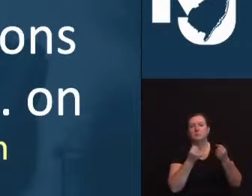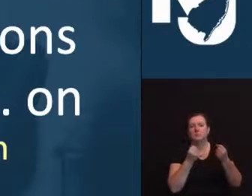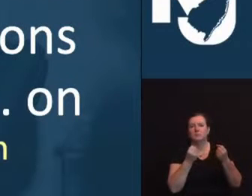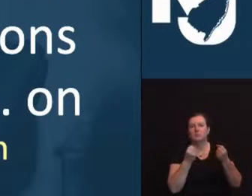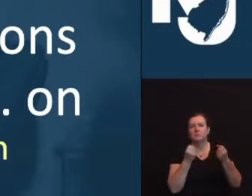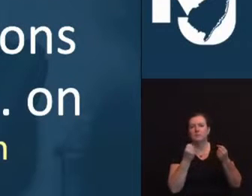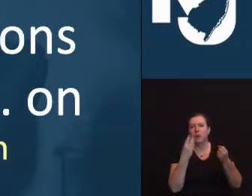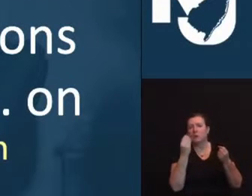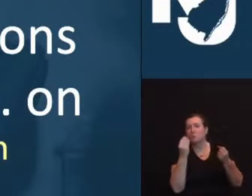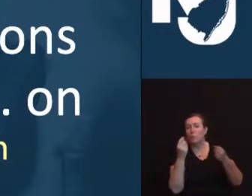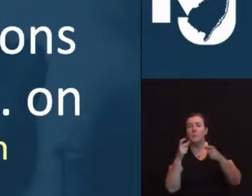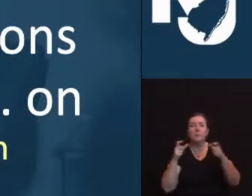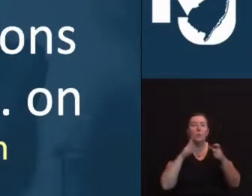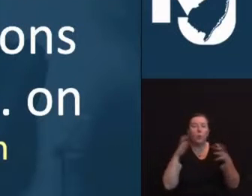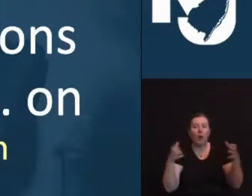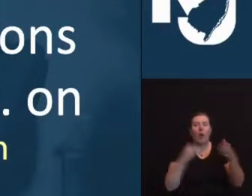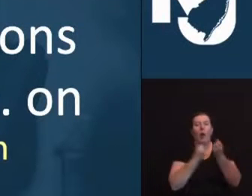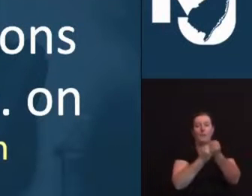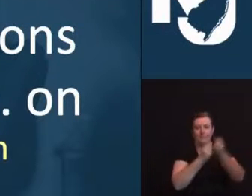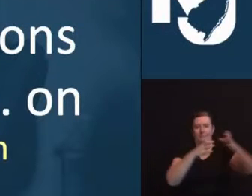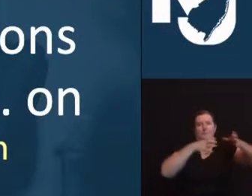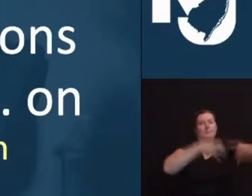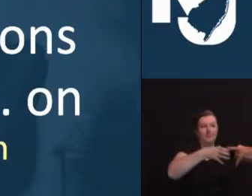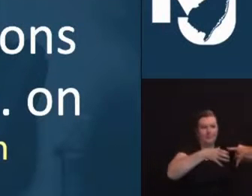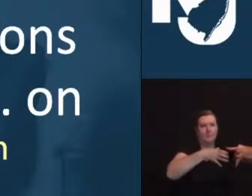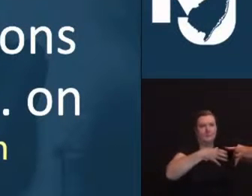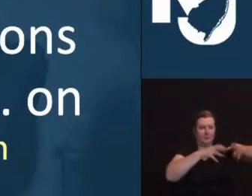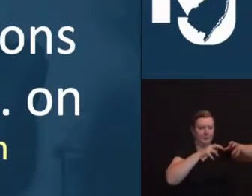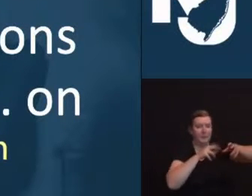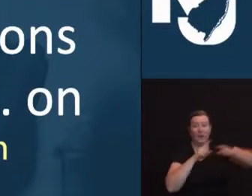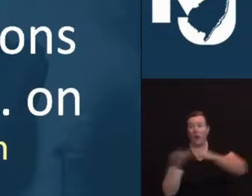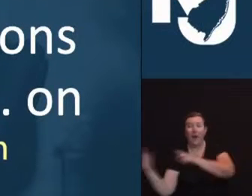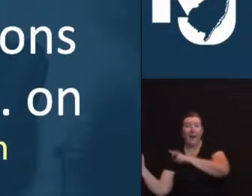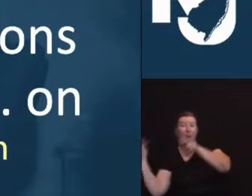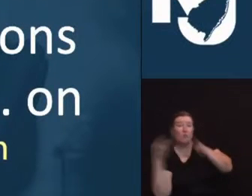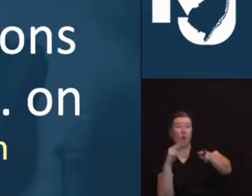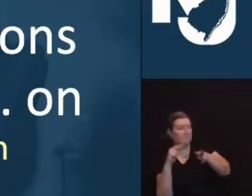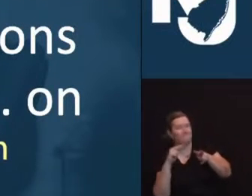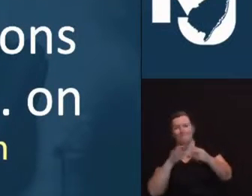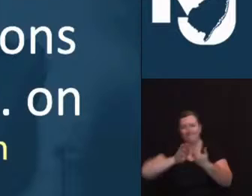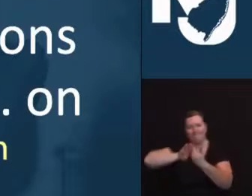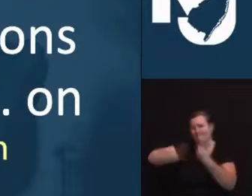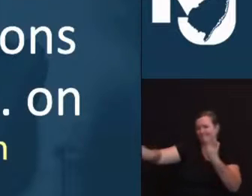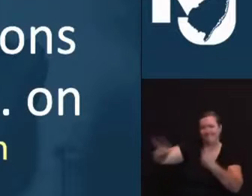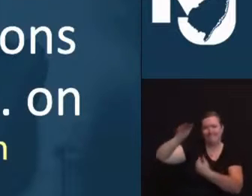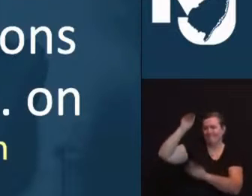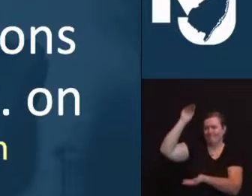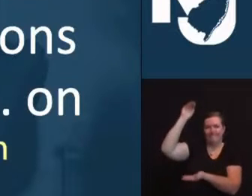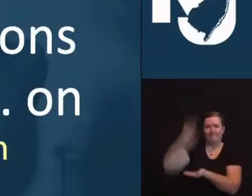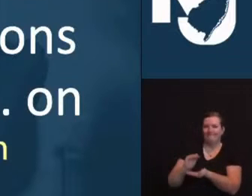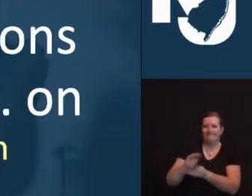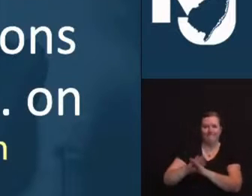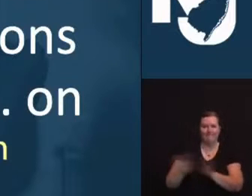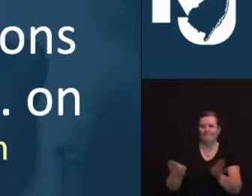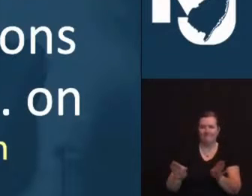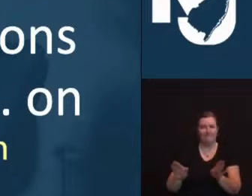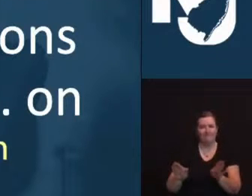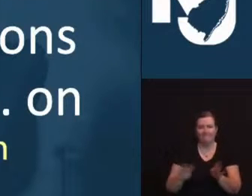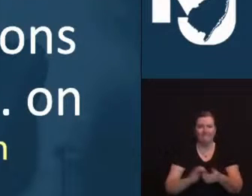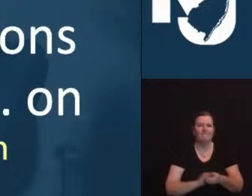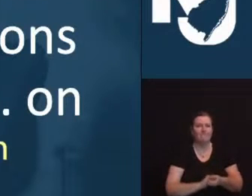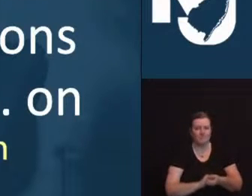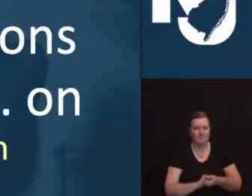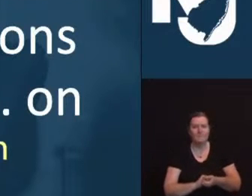will in fact be lower than 150. Because the reduction is so severe, we know that there may be certain